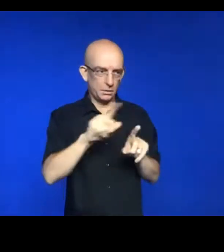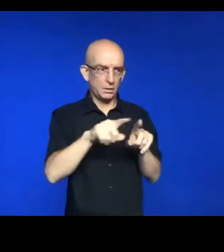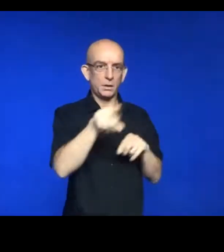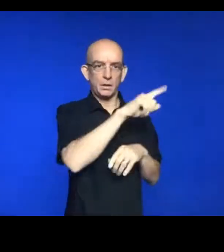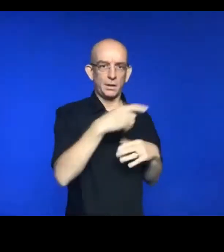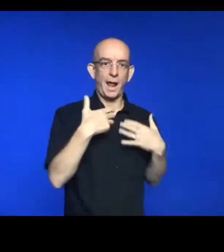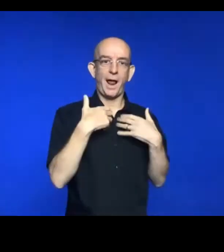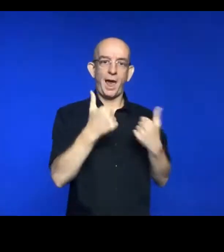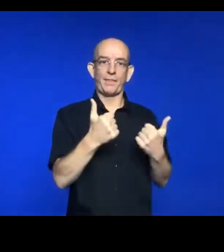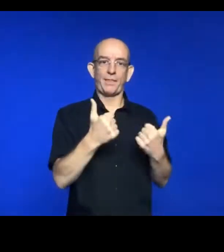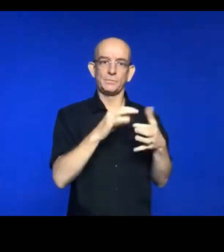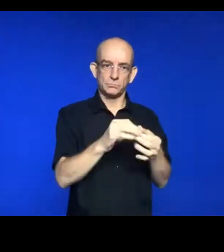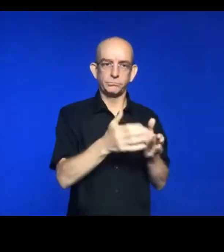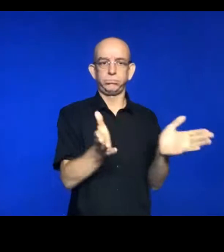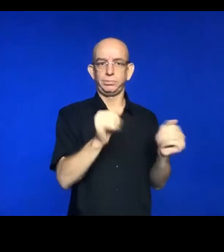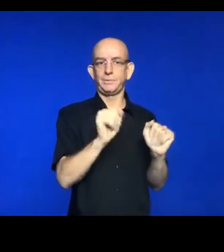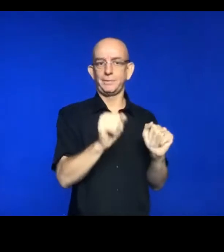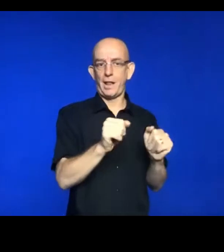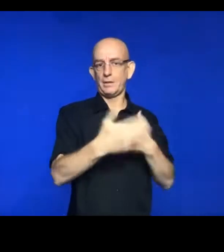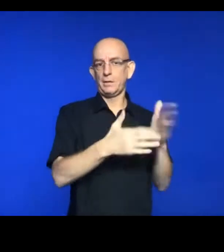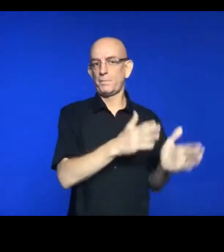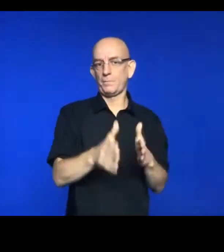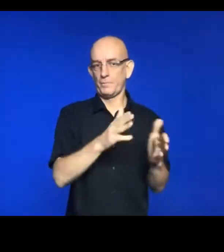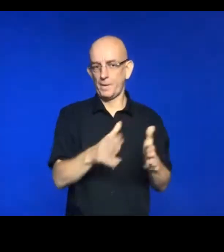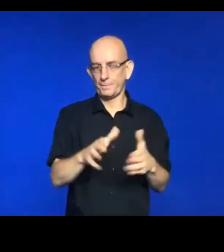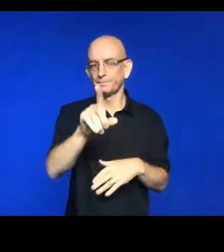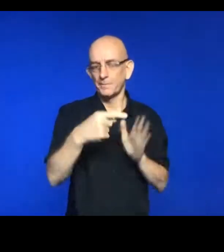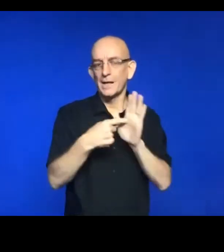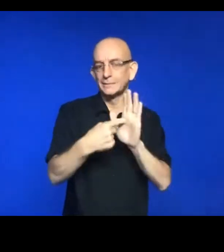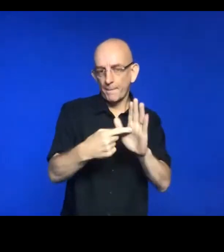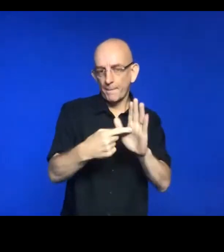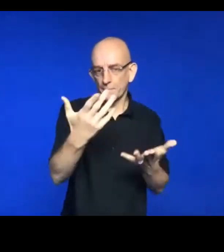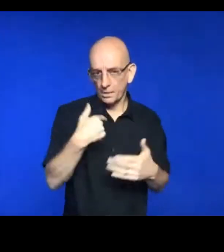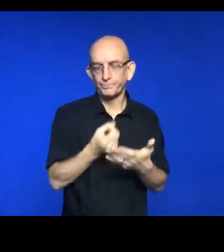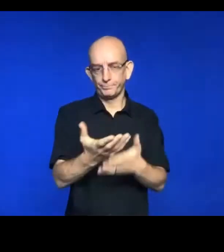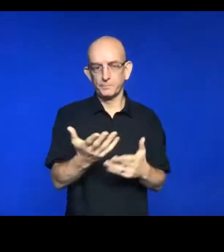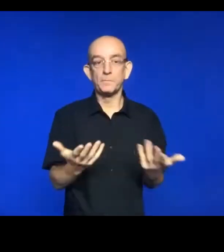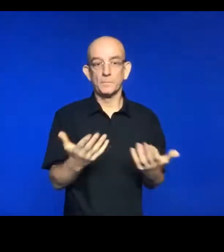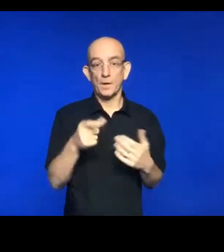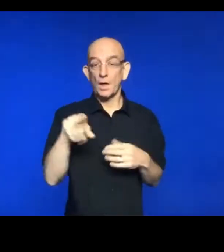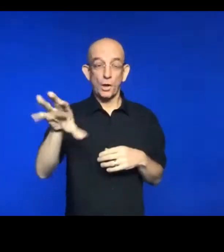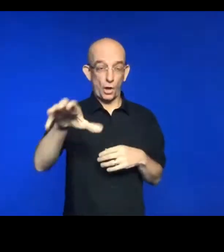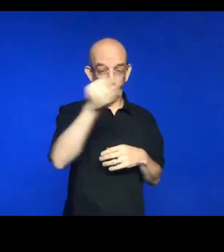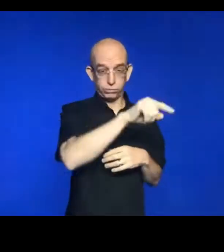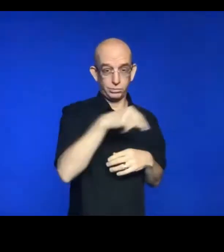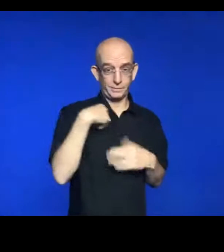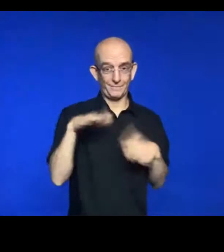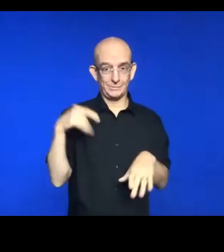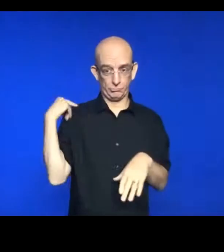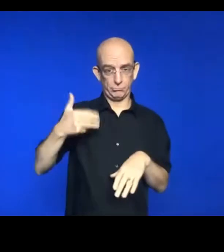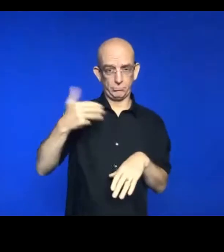if in some countries we have seen that facilities have been created